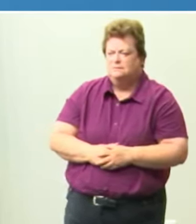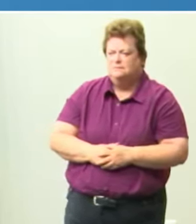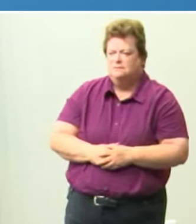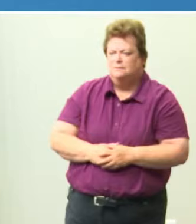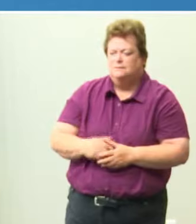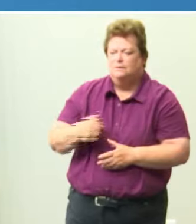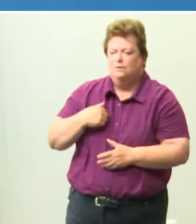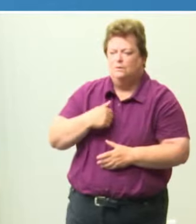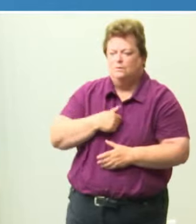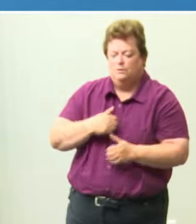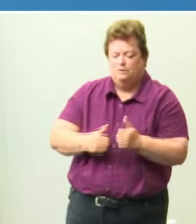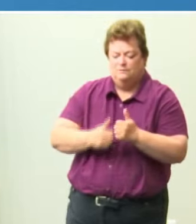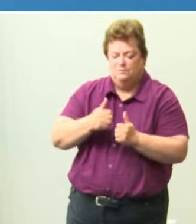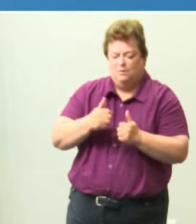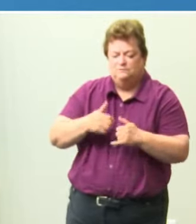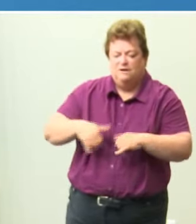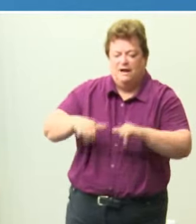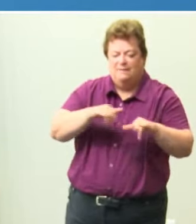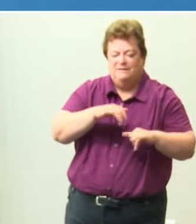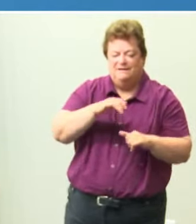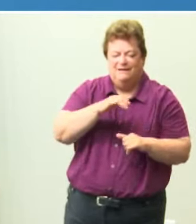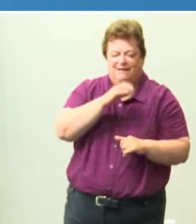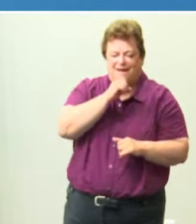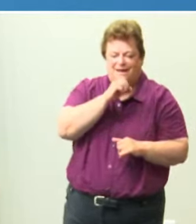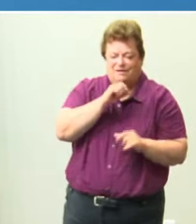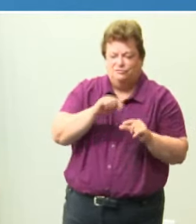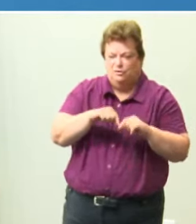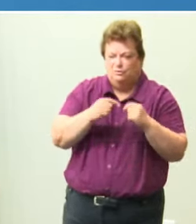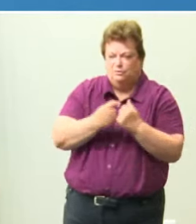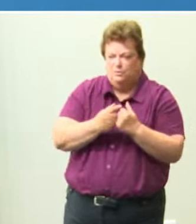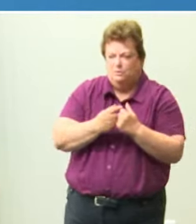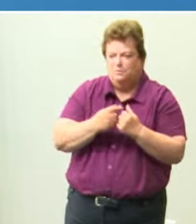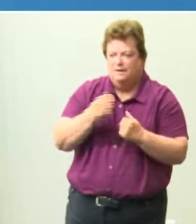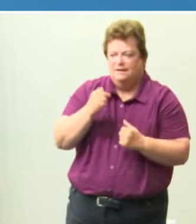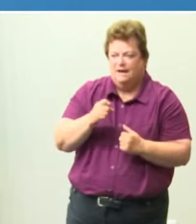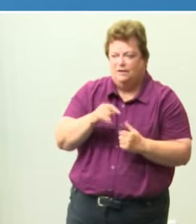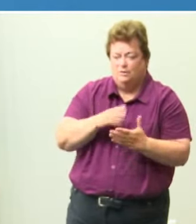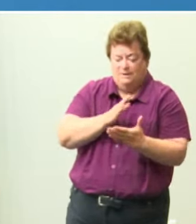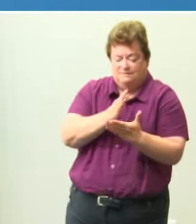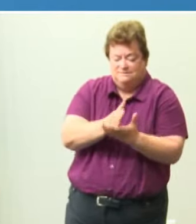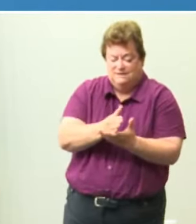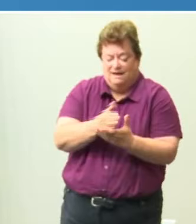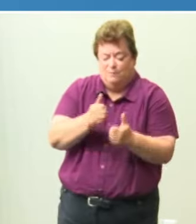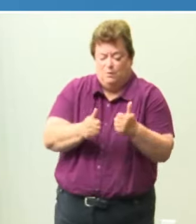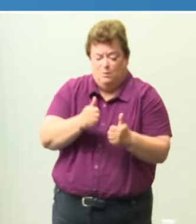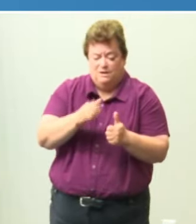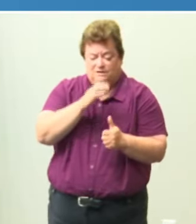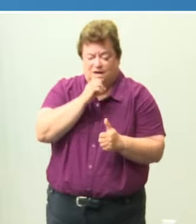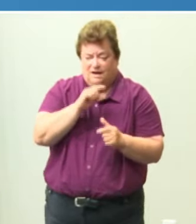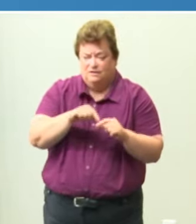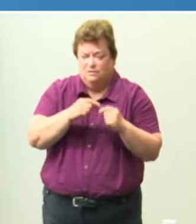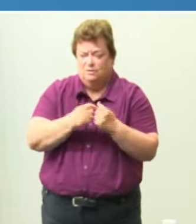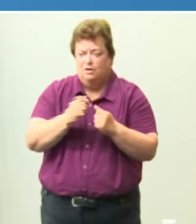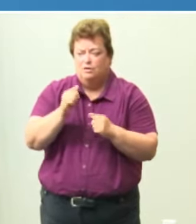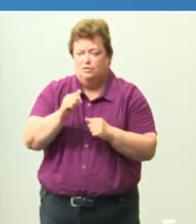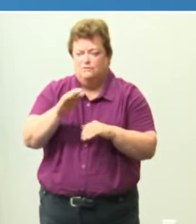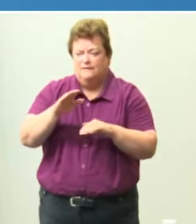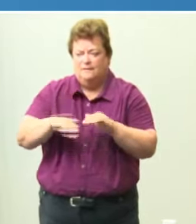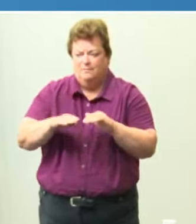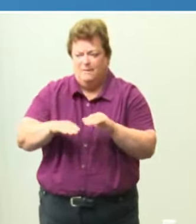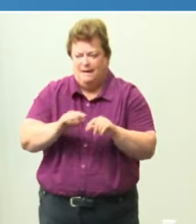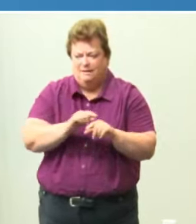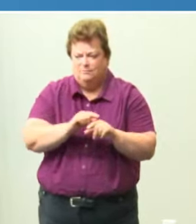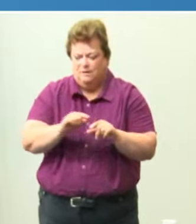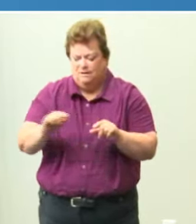We use the most commonly used age groups. Now you can toggle the age groups using the legend in the bottom of the chart